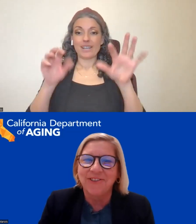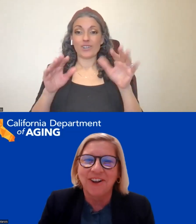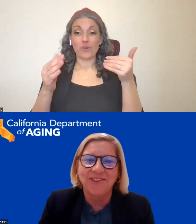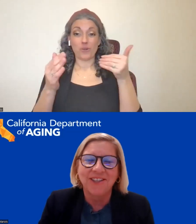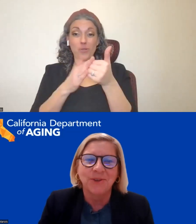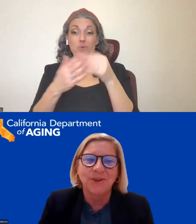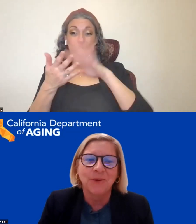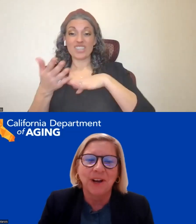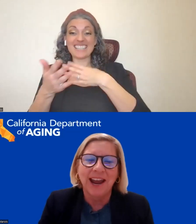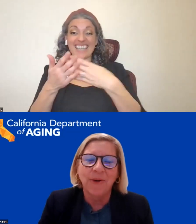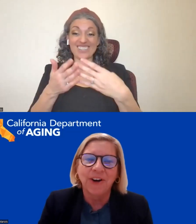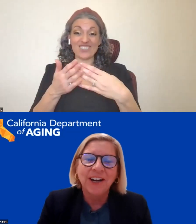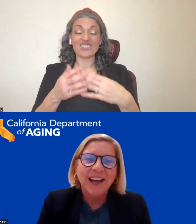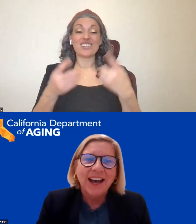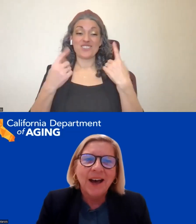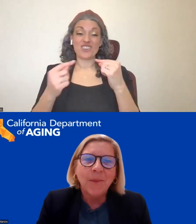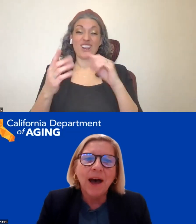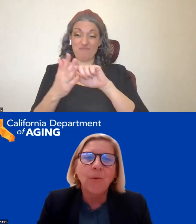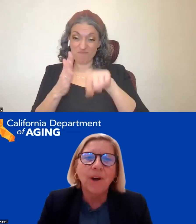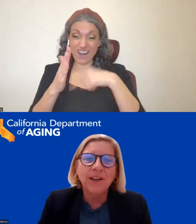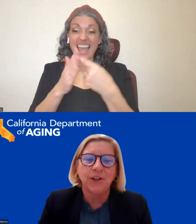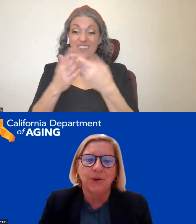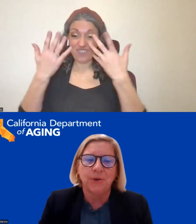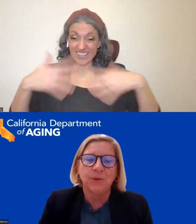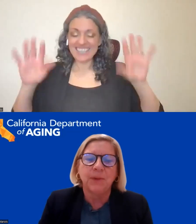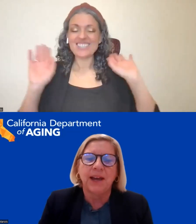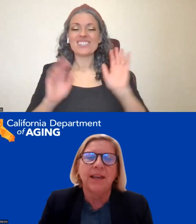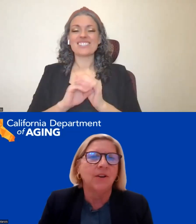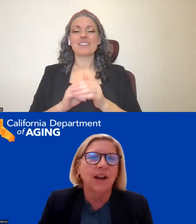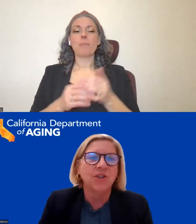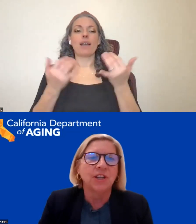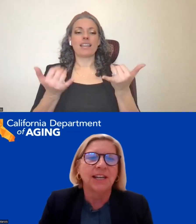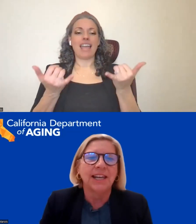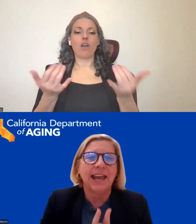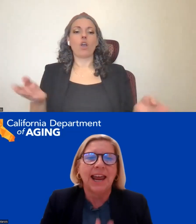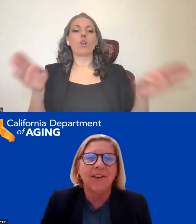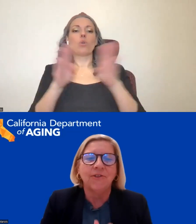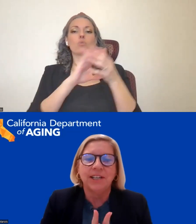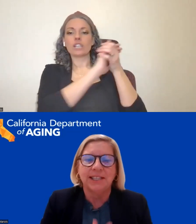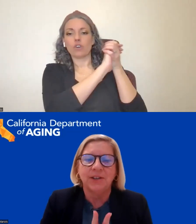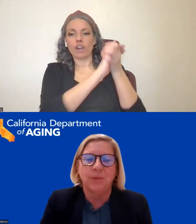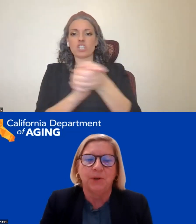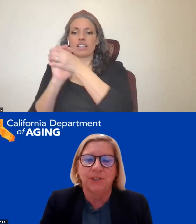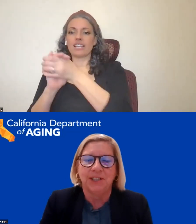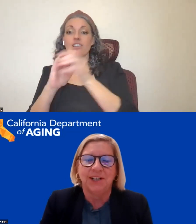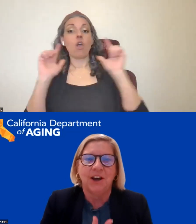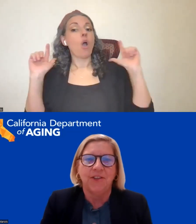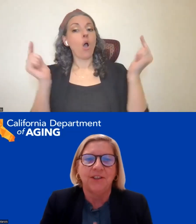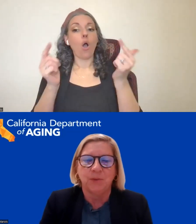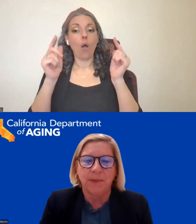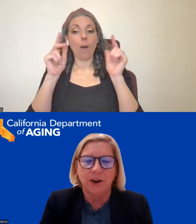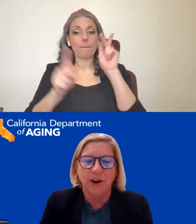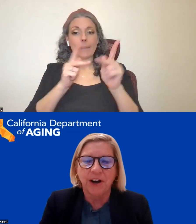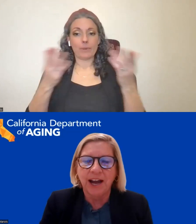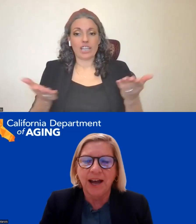trying to cover all of this with you in 1 hour. I want to close by congratulating every single person on